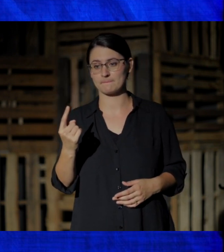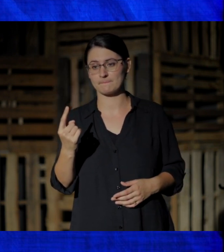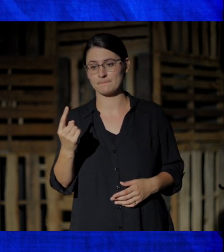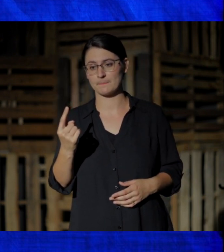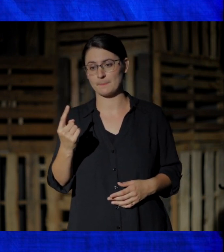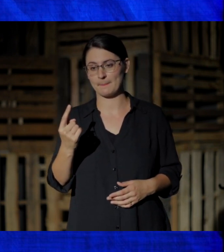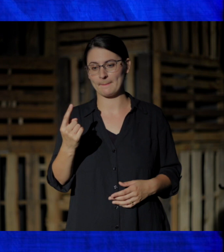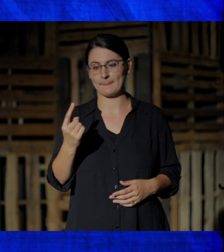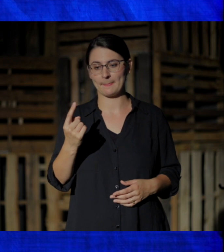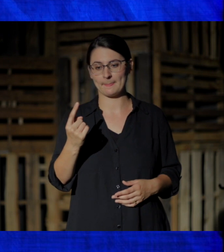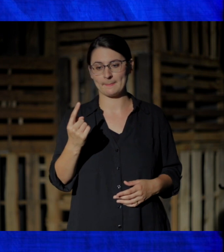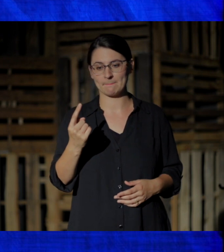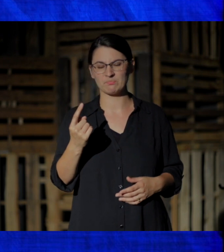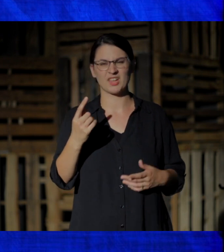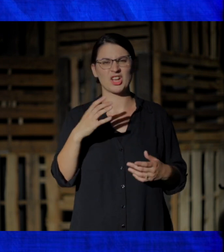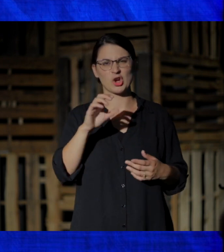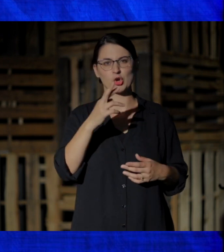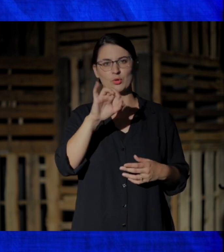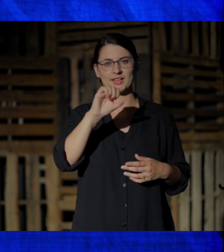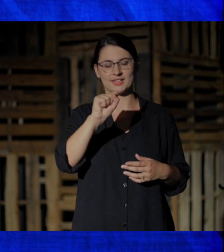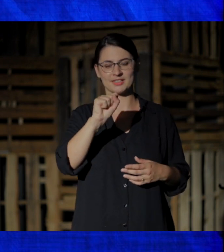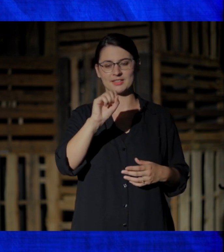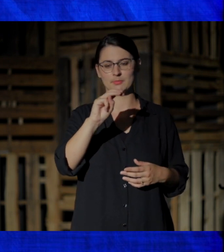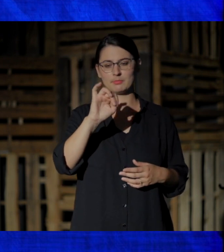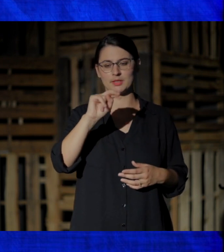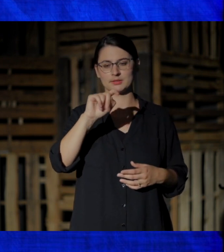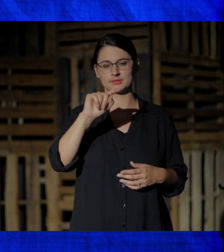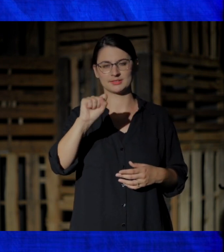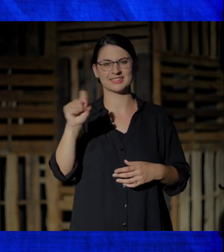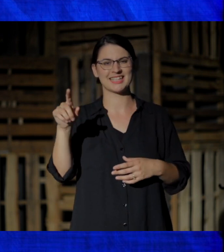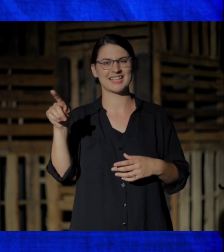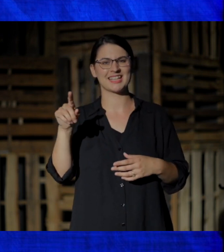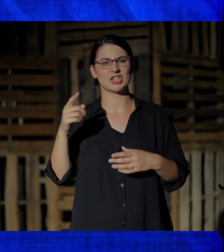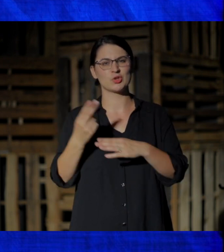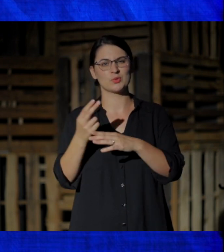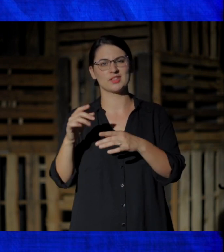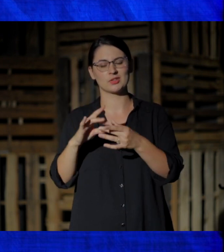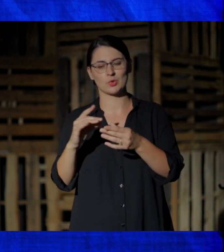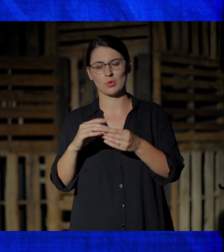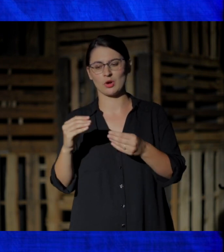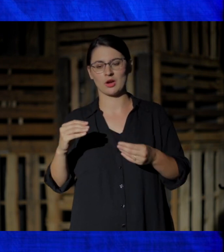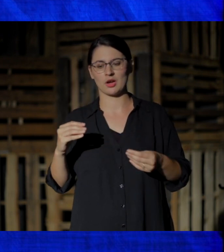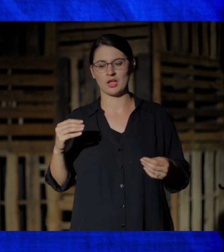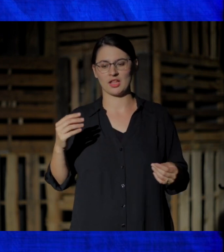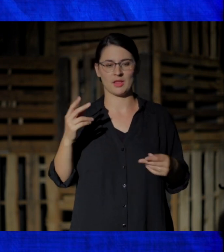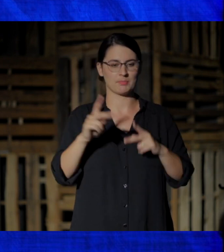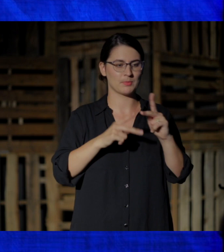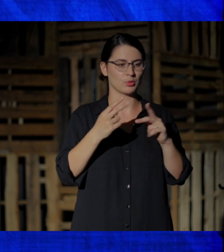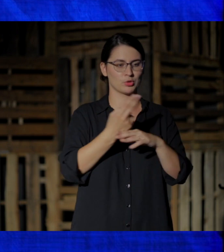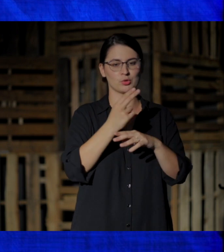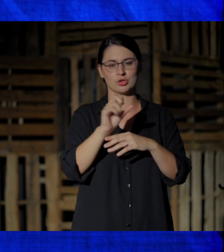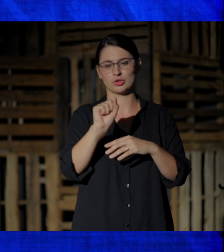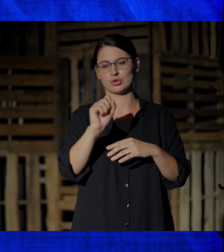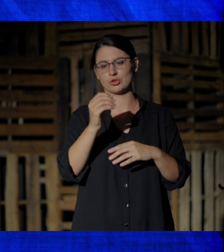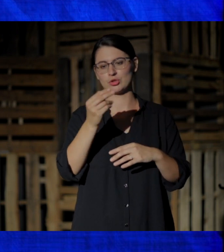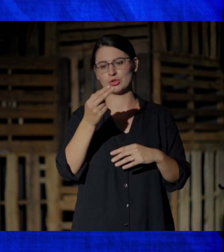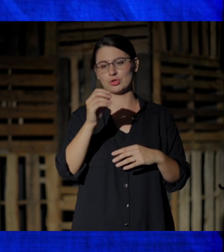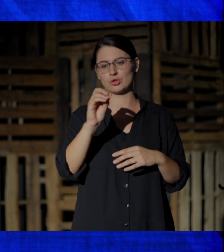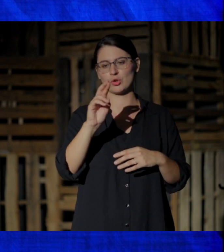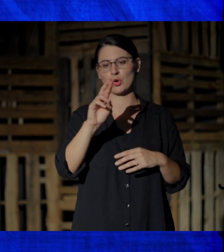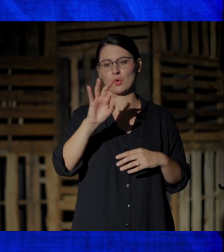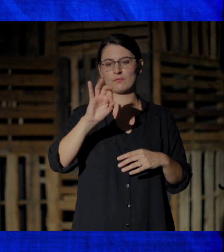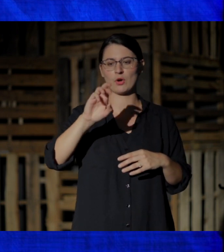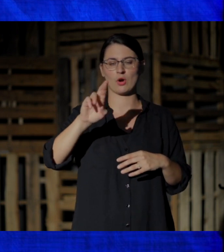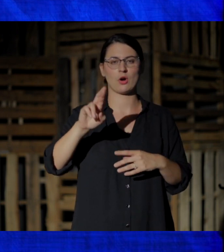Mintz tells a story. He grew up in a Pentecostal church, and, you know, they were always time blowing this big shofar thing, and one day Jesus was going to blow the shofar,